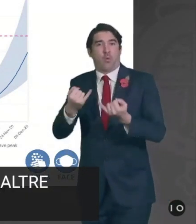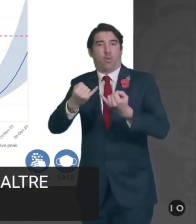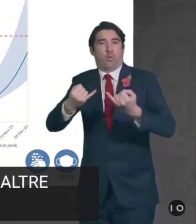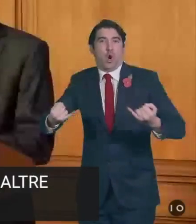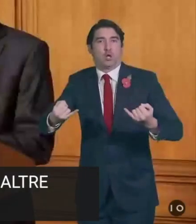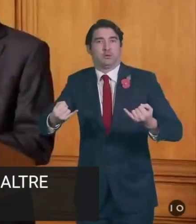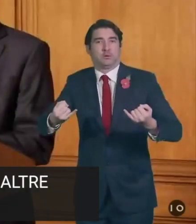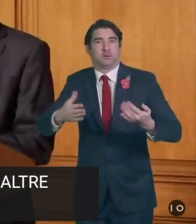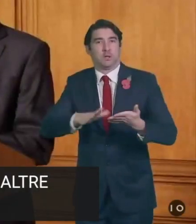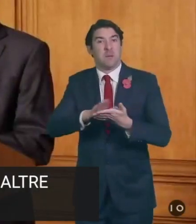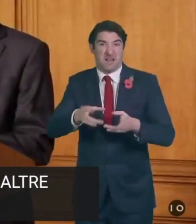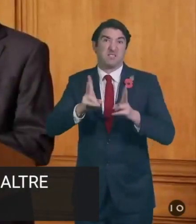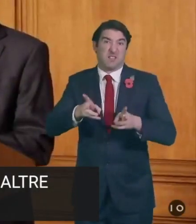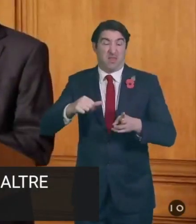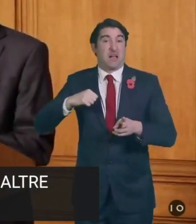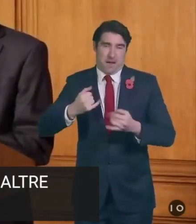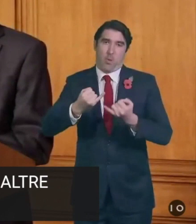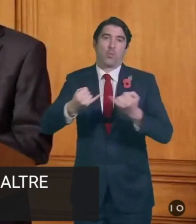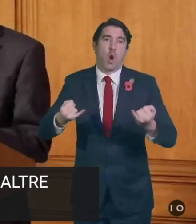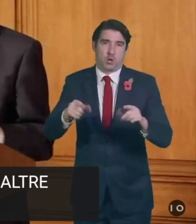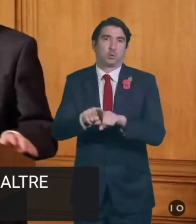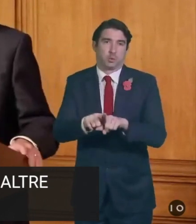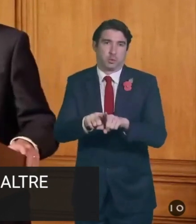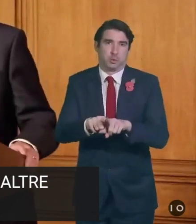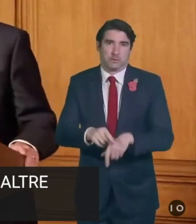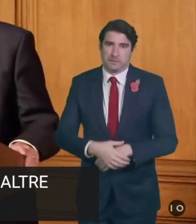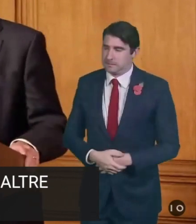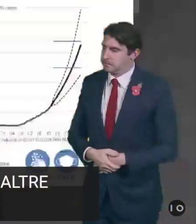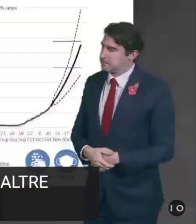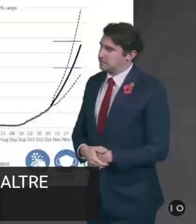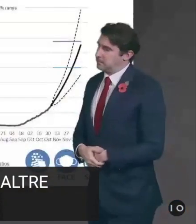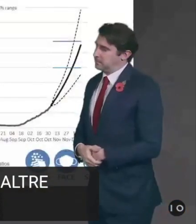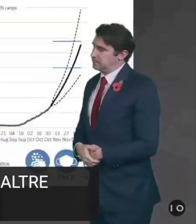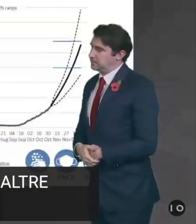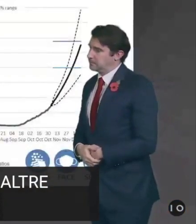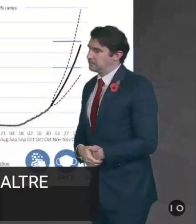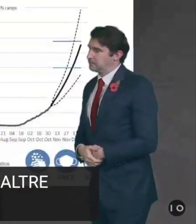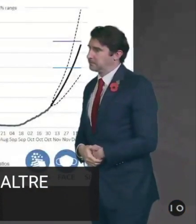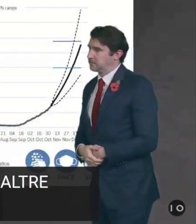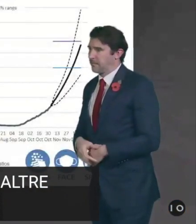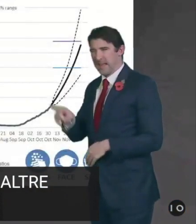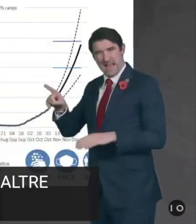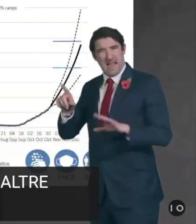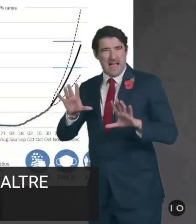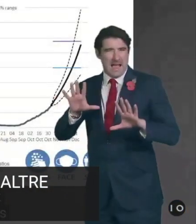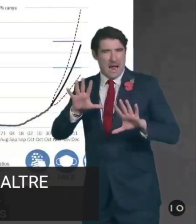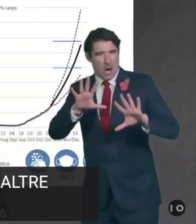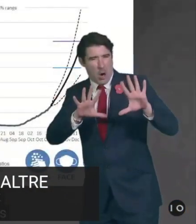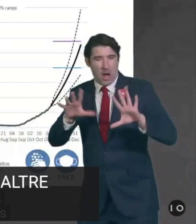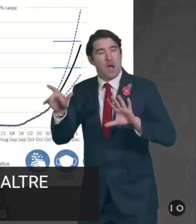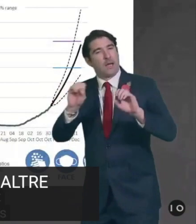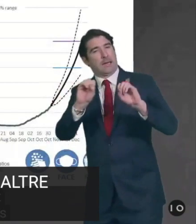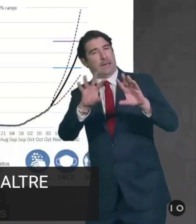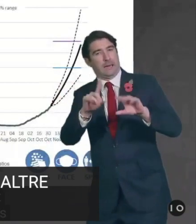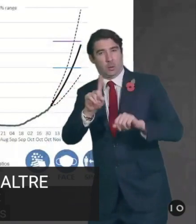growth. Next slide, please. This is a complicated slide. It's from the NHS and it shows what the impact of this would